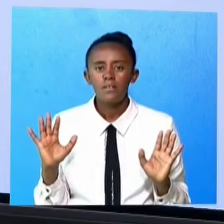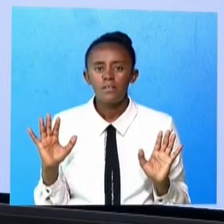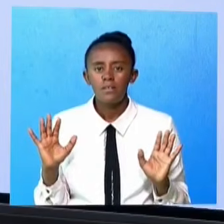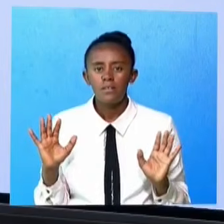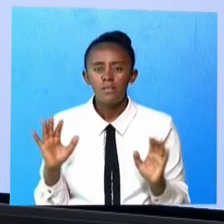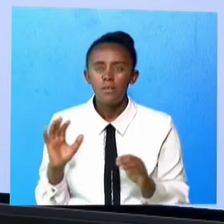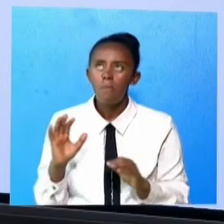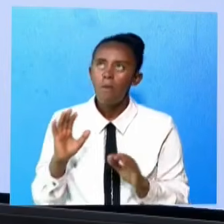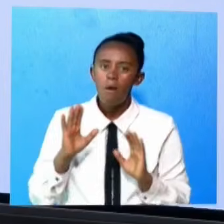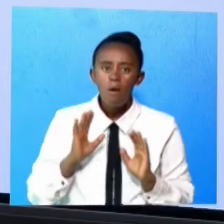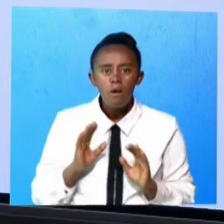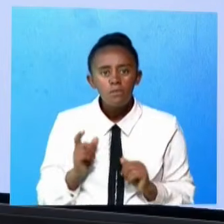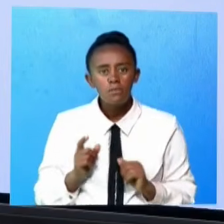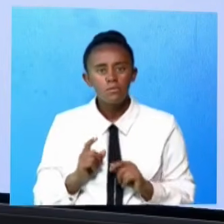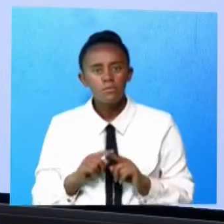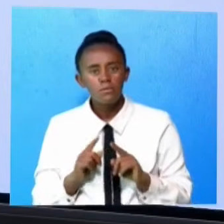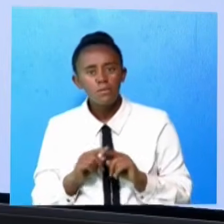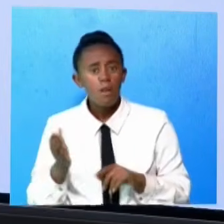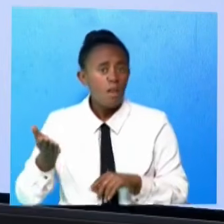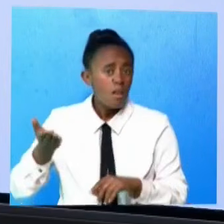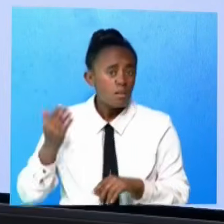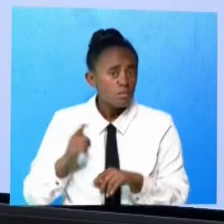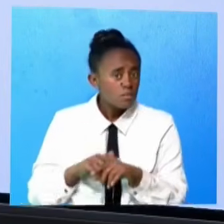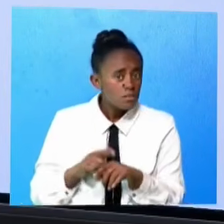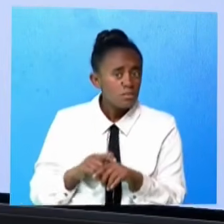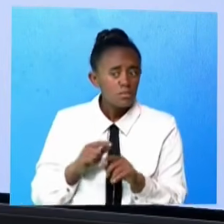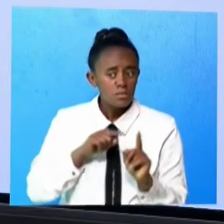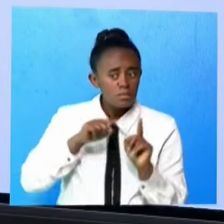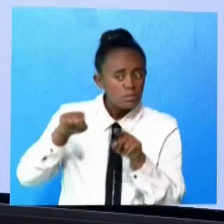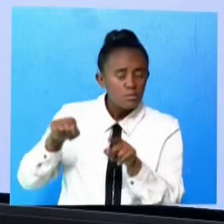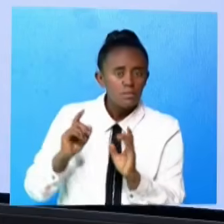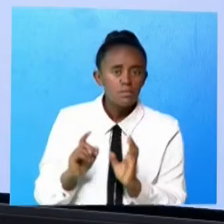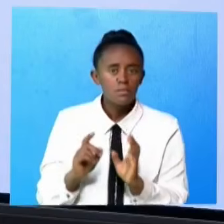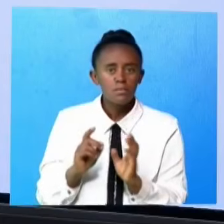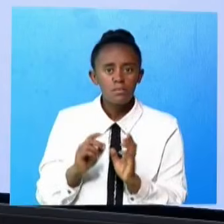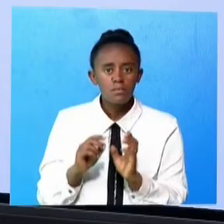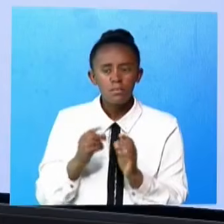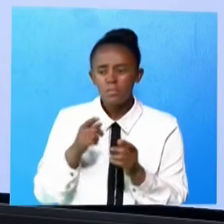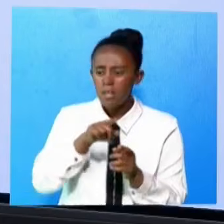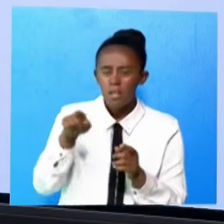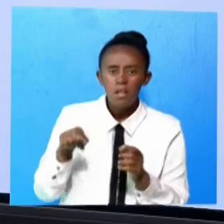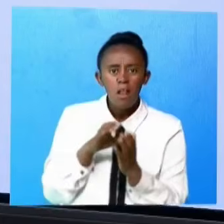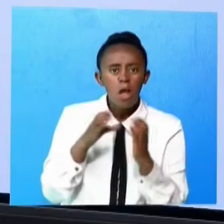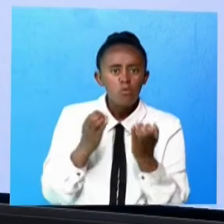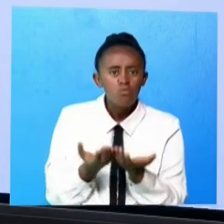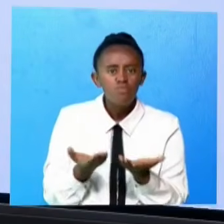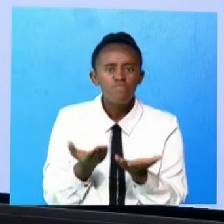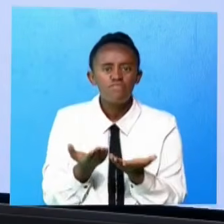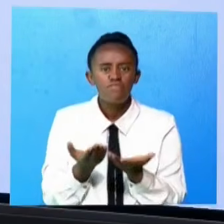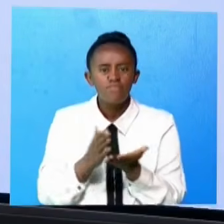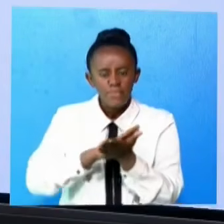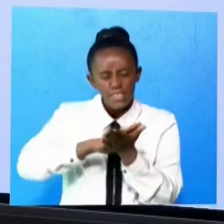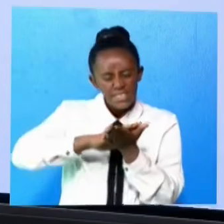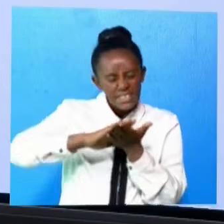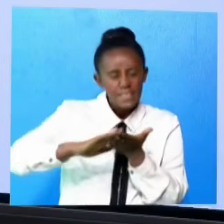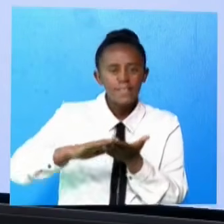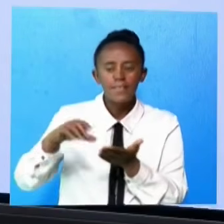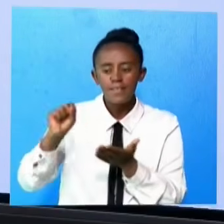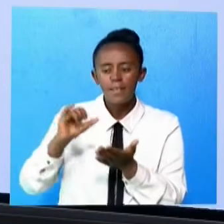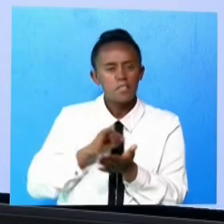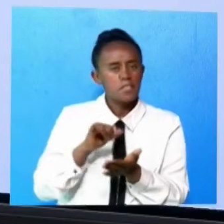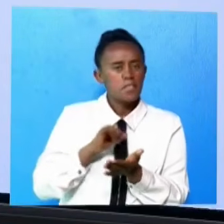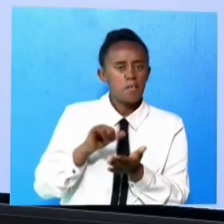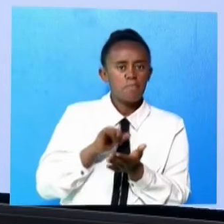My God, yeah, last time I went to their classroom and then their classroom is as neat as our